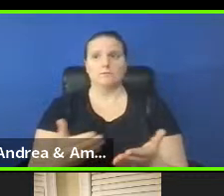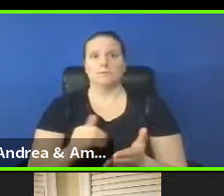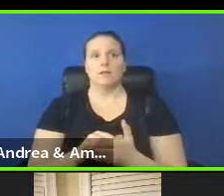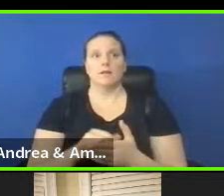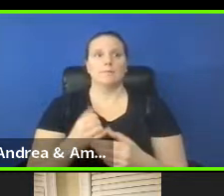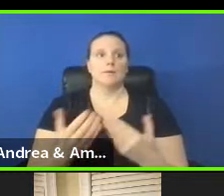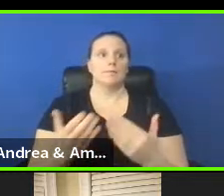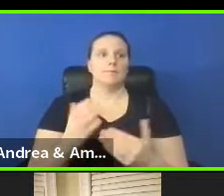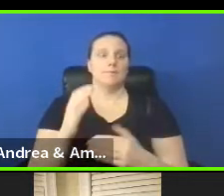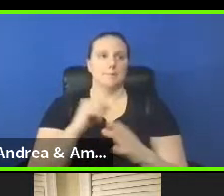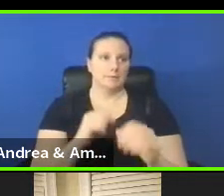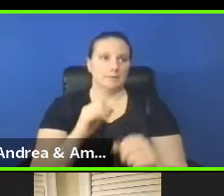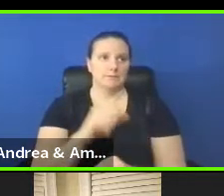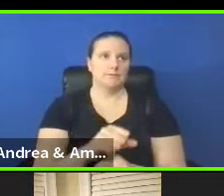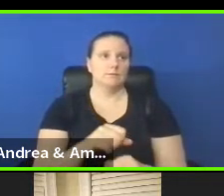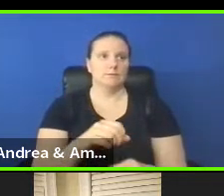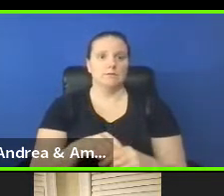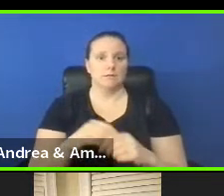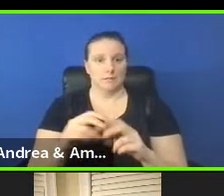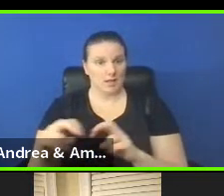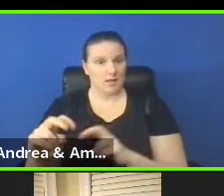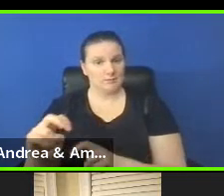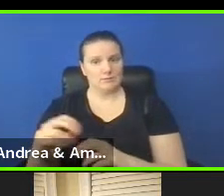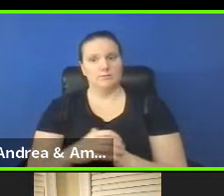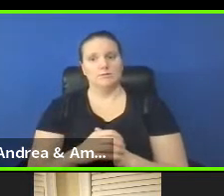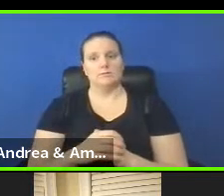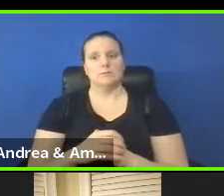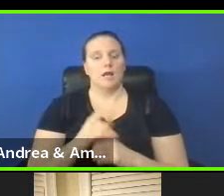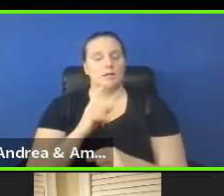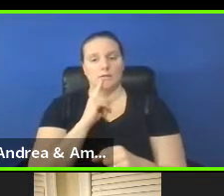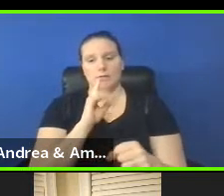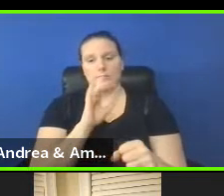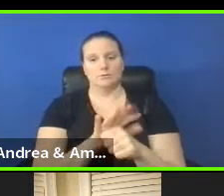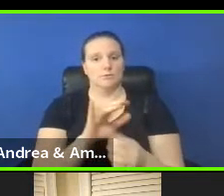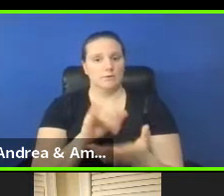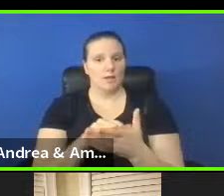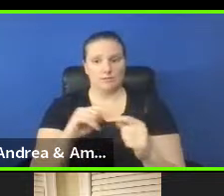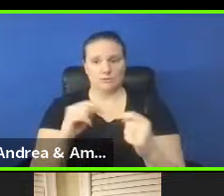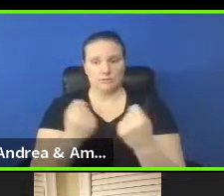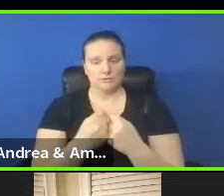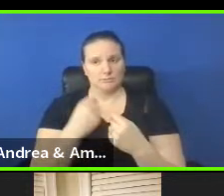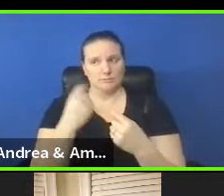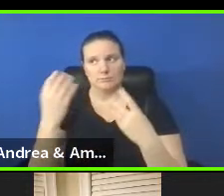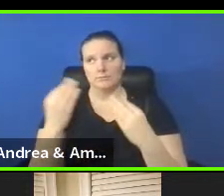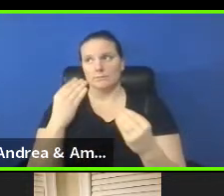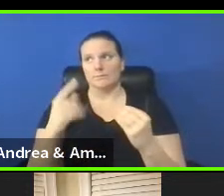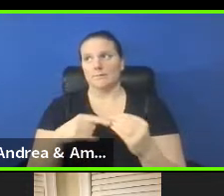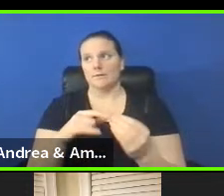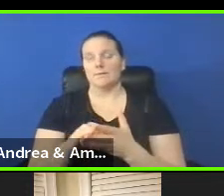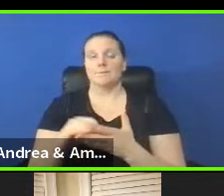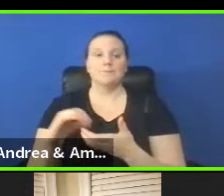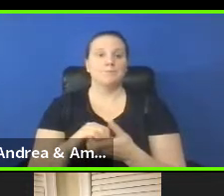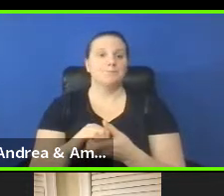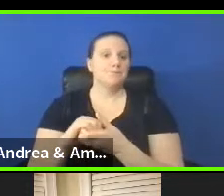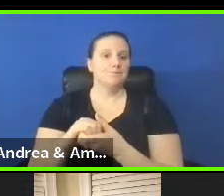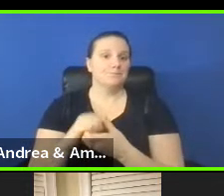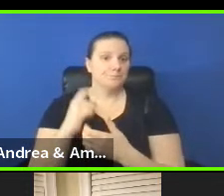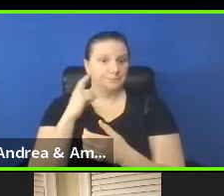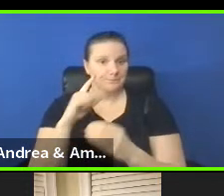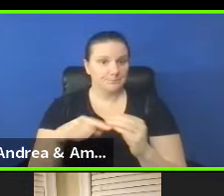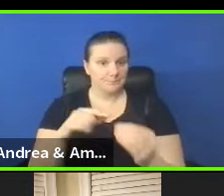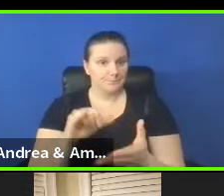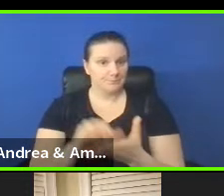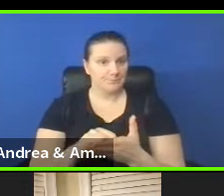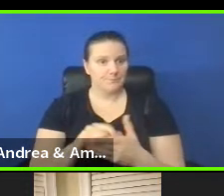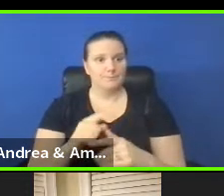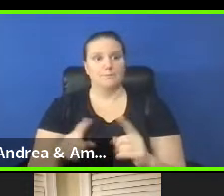be missing in the analysis. And I can guarantee you that our team has thought about it and our partners have thought about it.